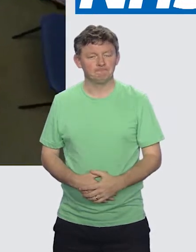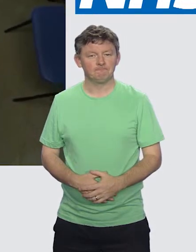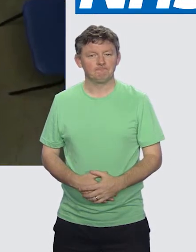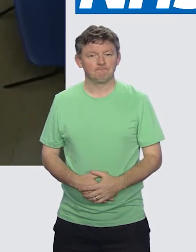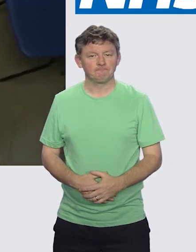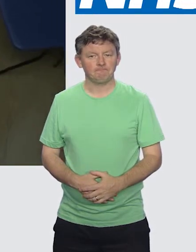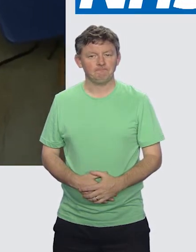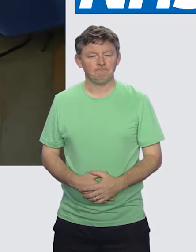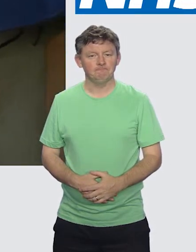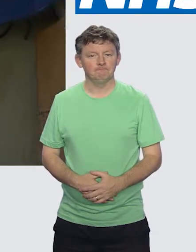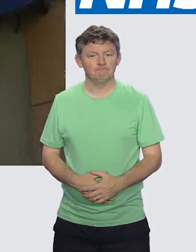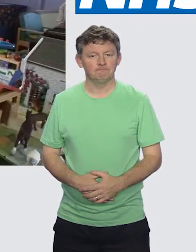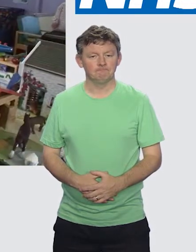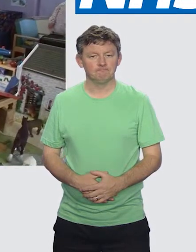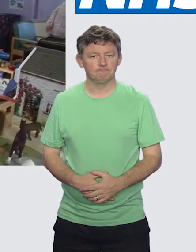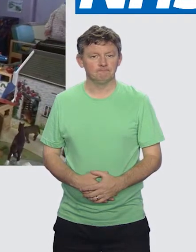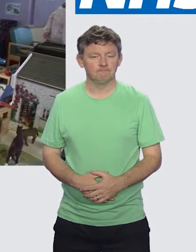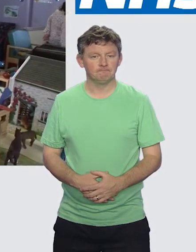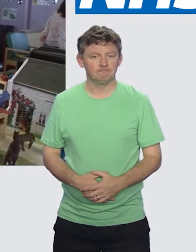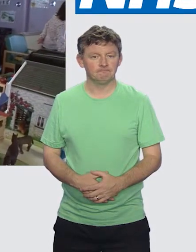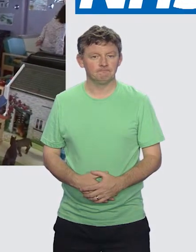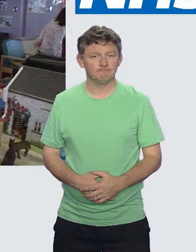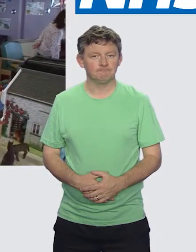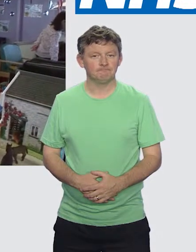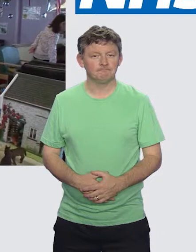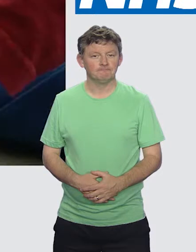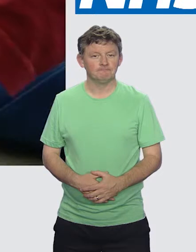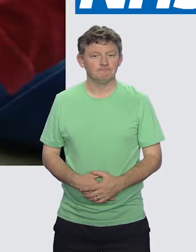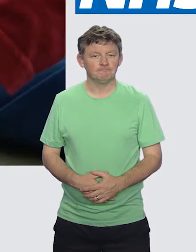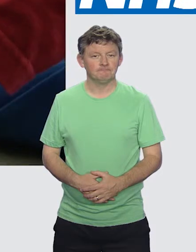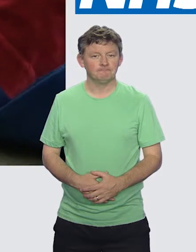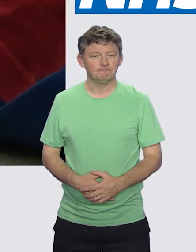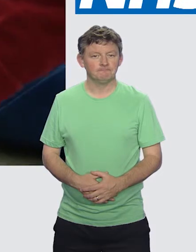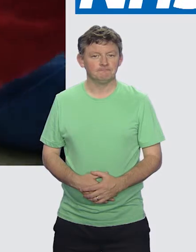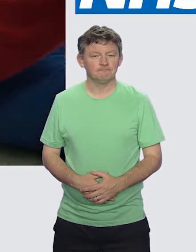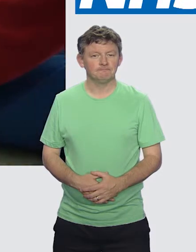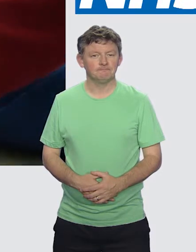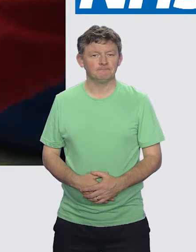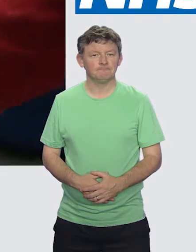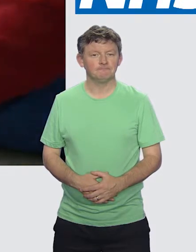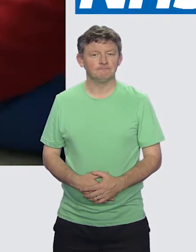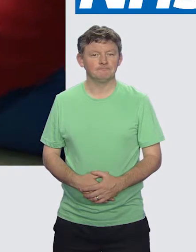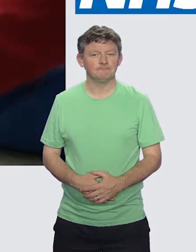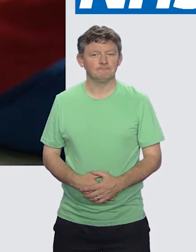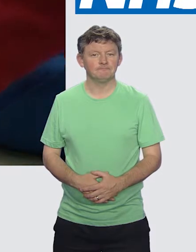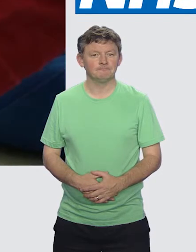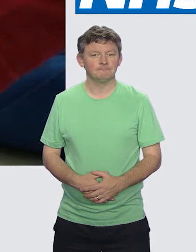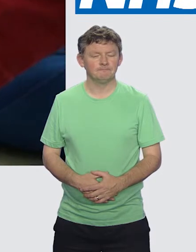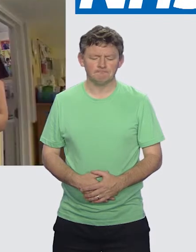playroom is full of games and toys. A little boy shares a toy train with Monkey. Monkey and the paediatrician stand by a box on the